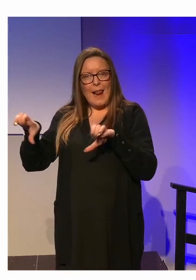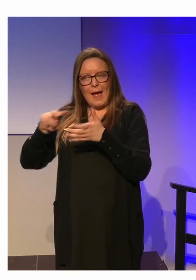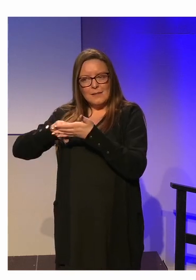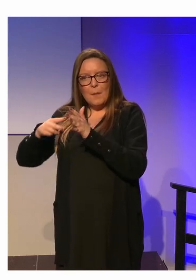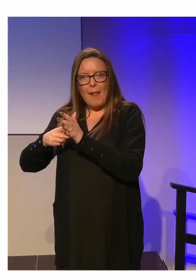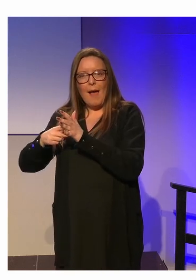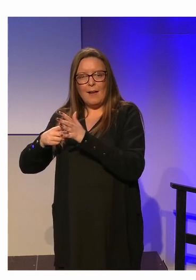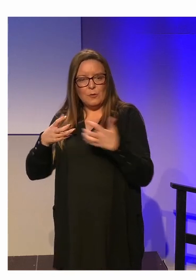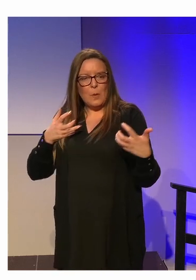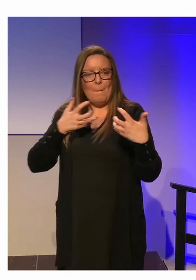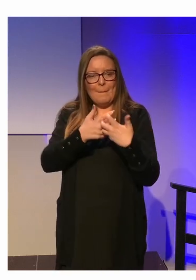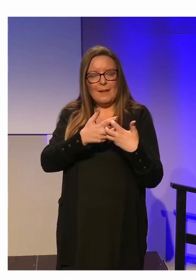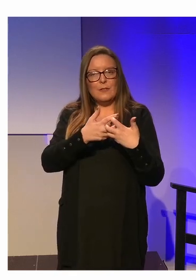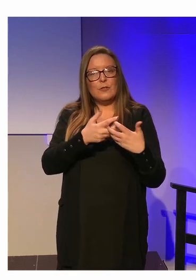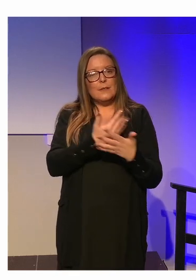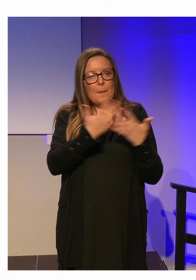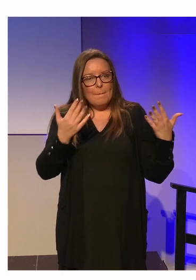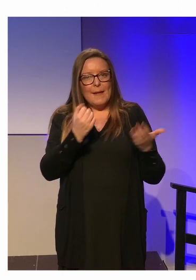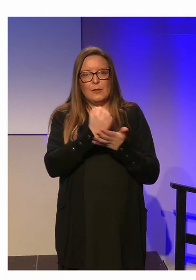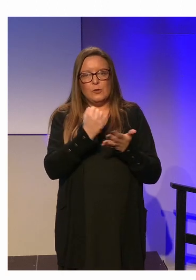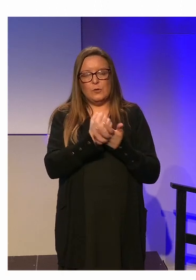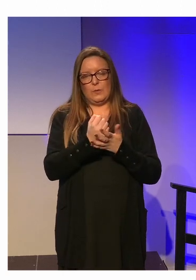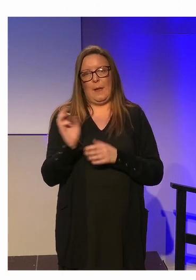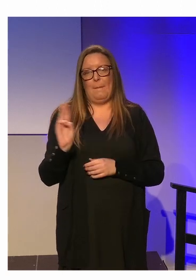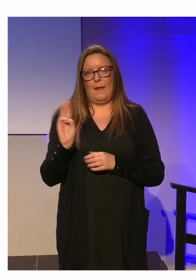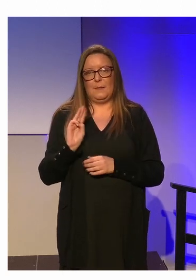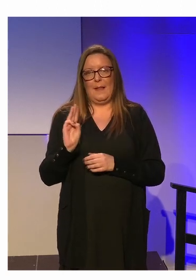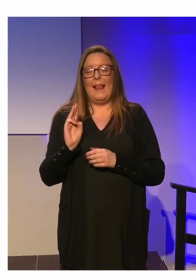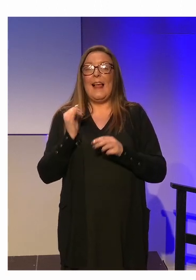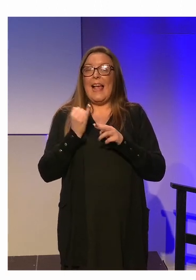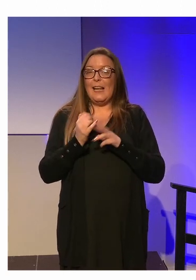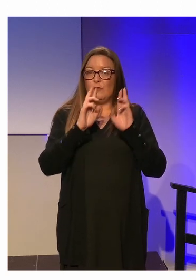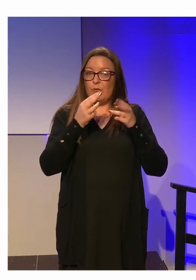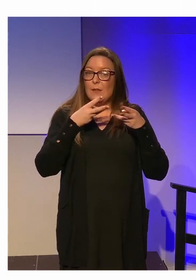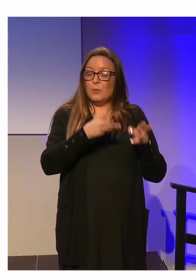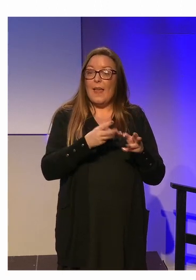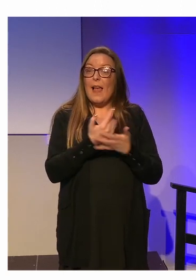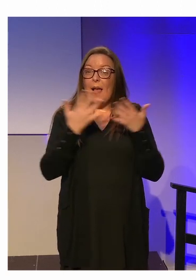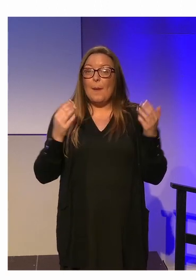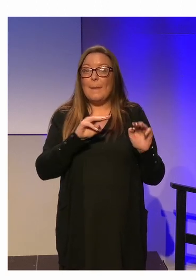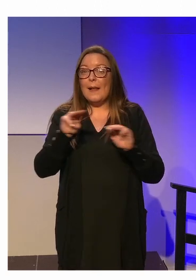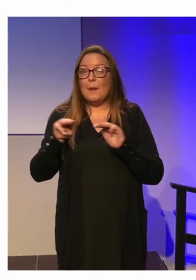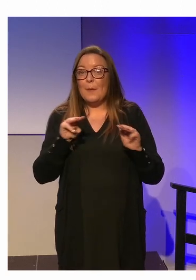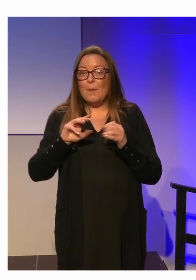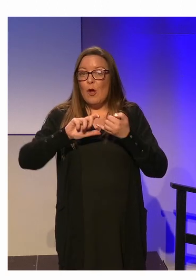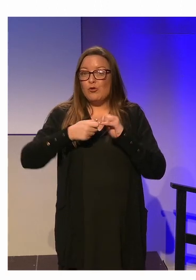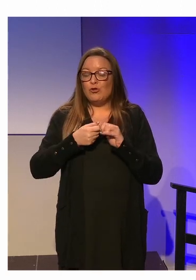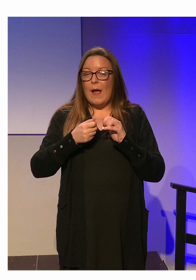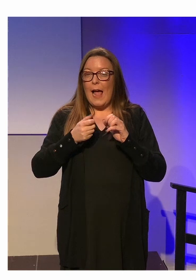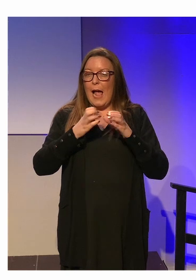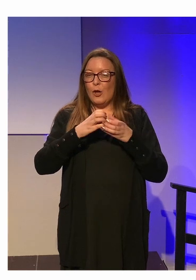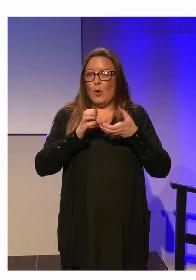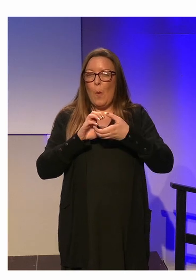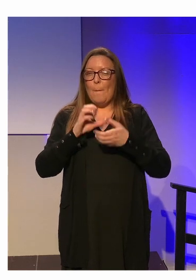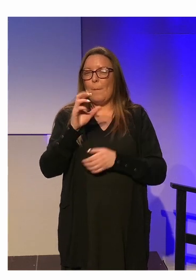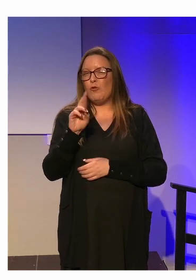as many students as possible in an efficient and equitable way. How many people have tried a Rubik's Cube?